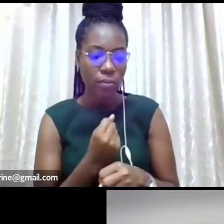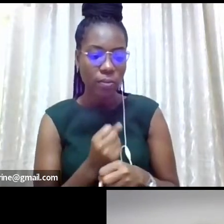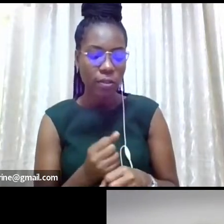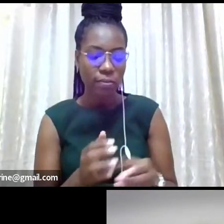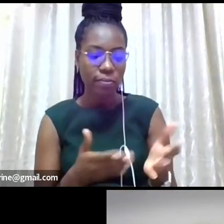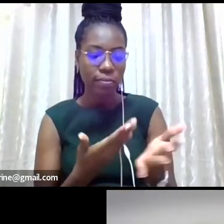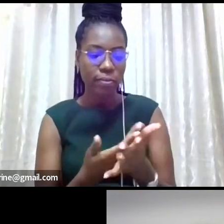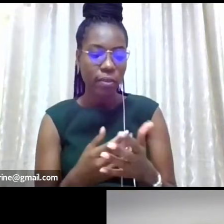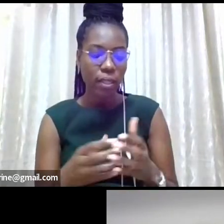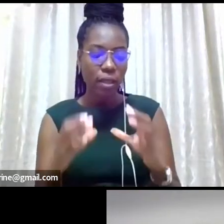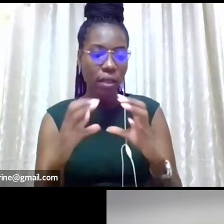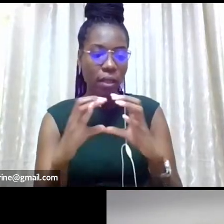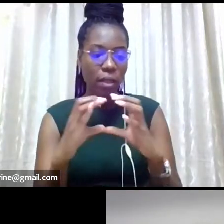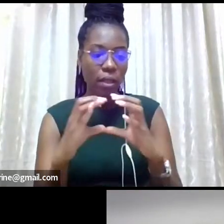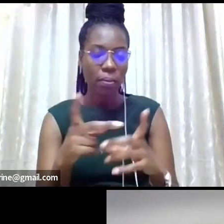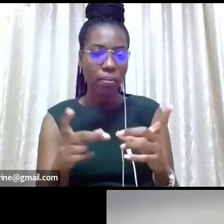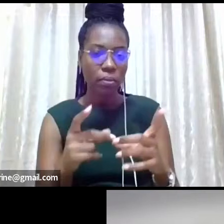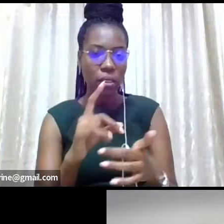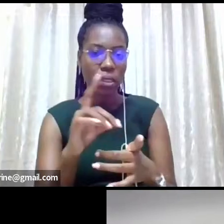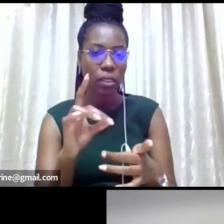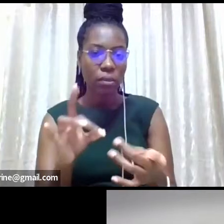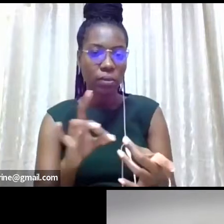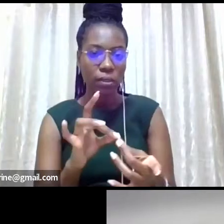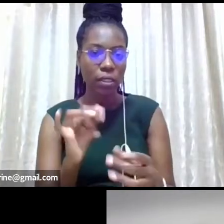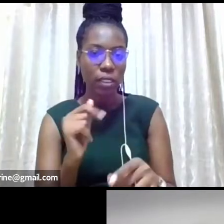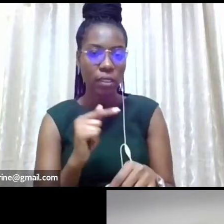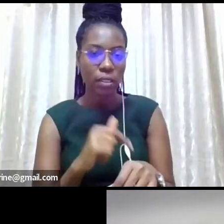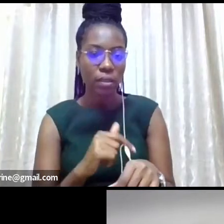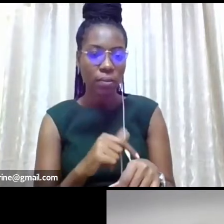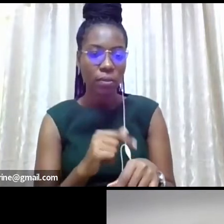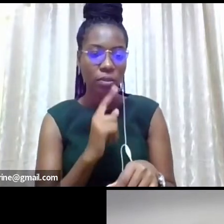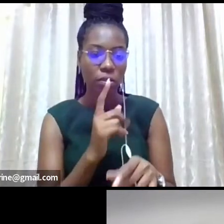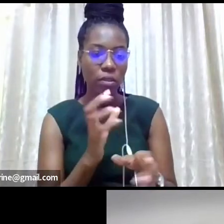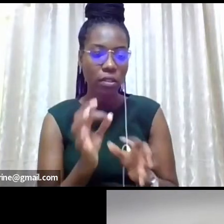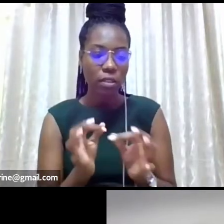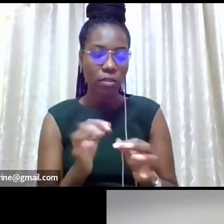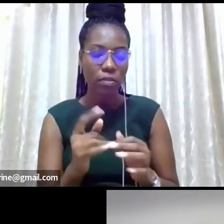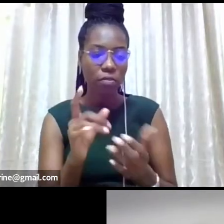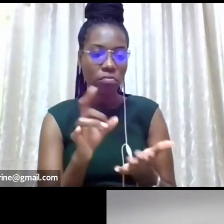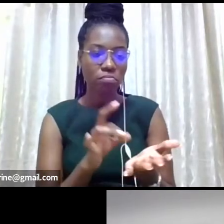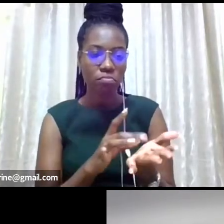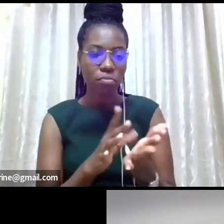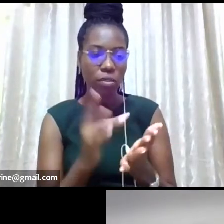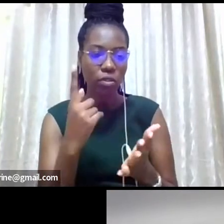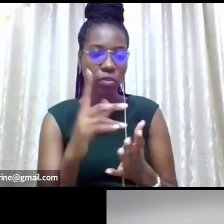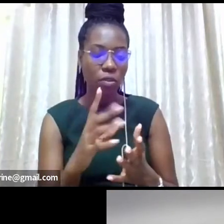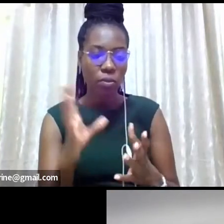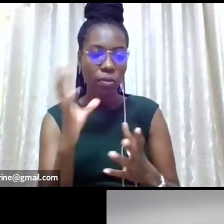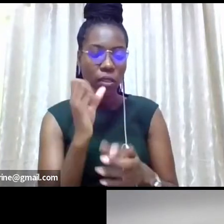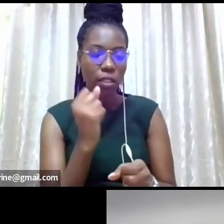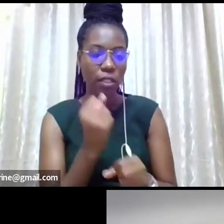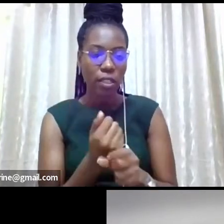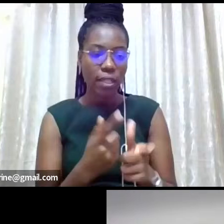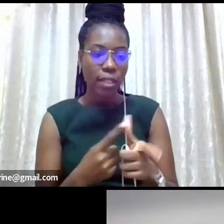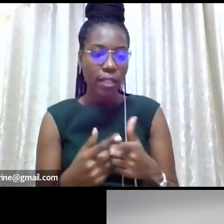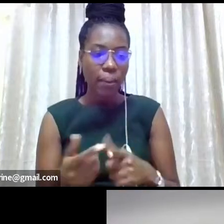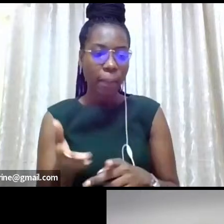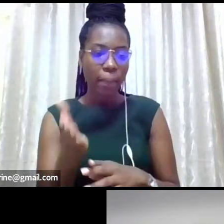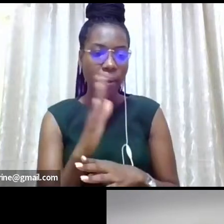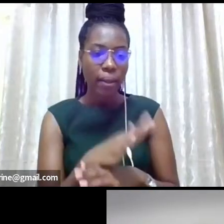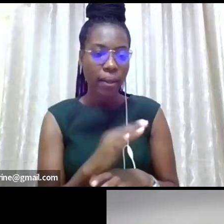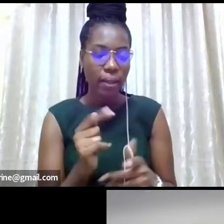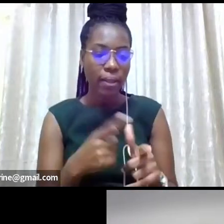the stipulated time. So even if you had dismissed them for desertion and they have come back and they have presented you